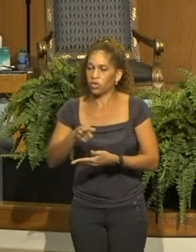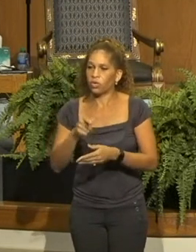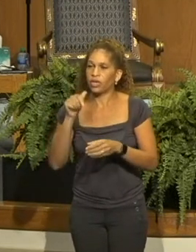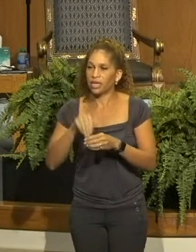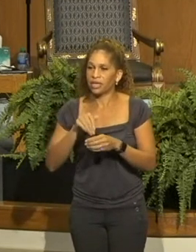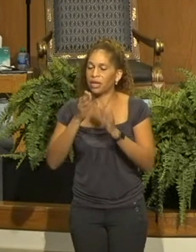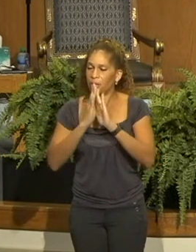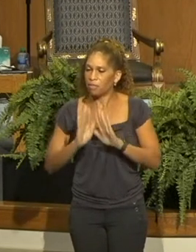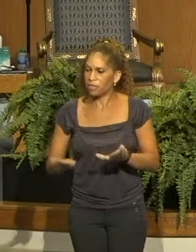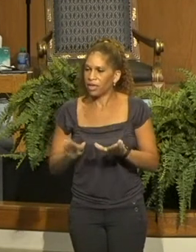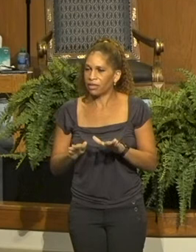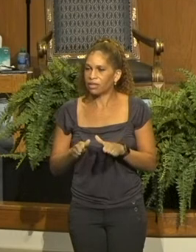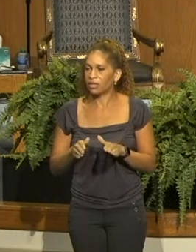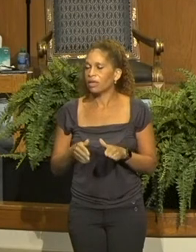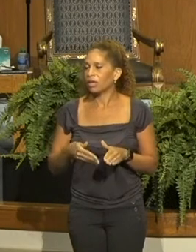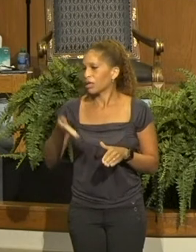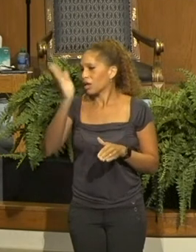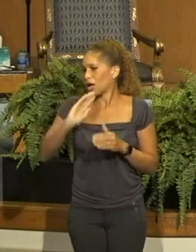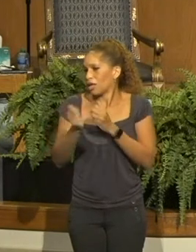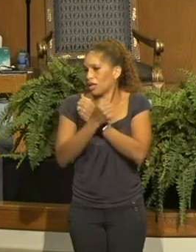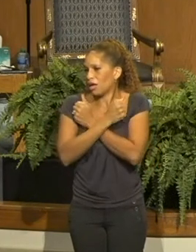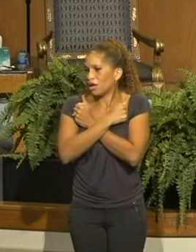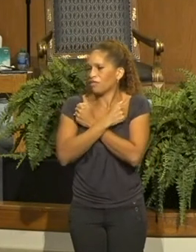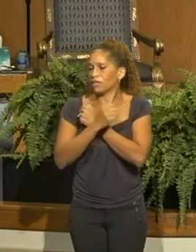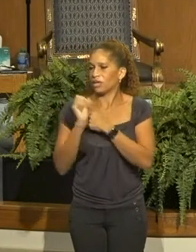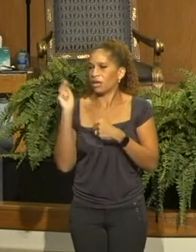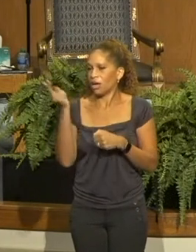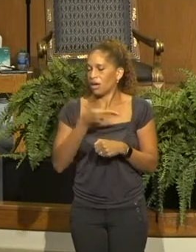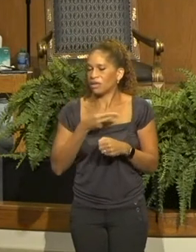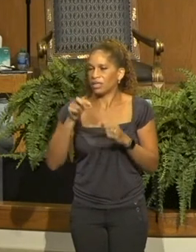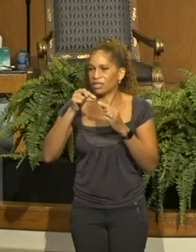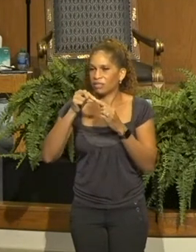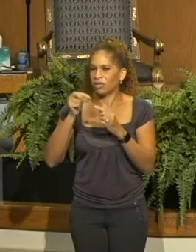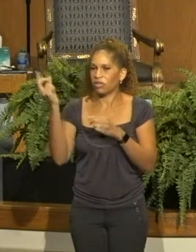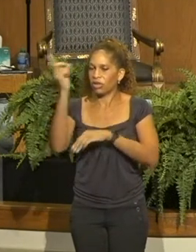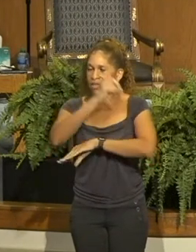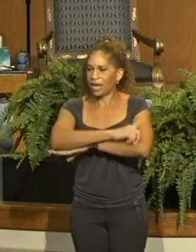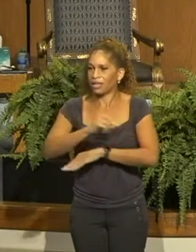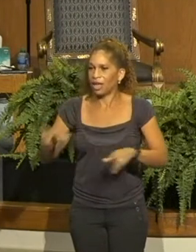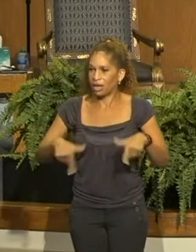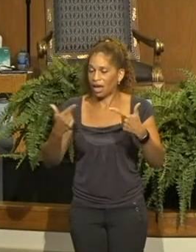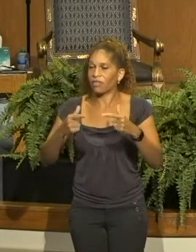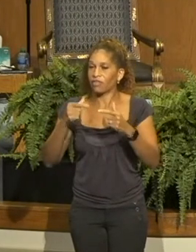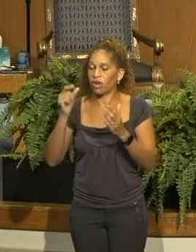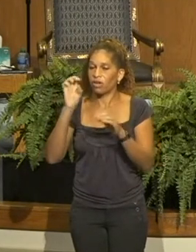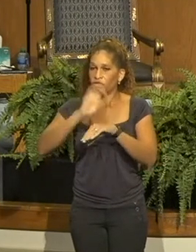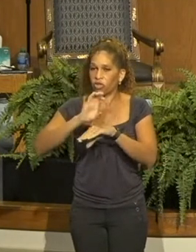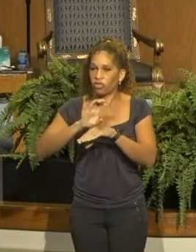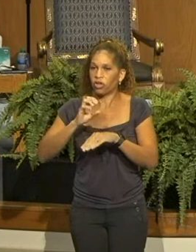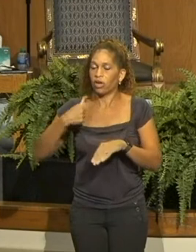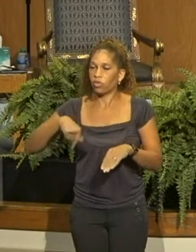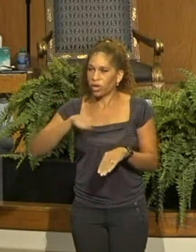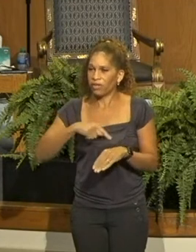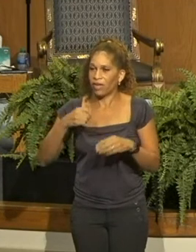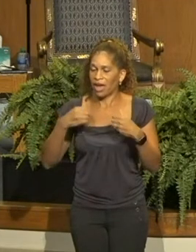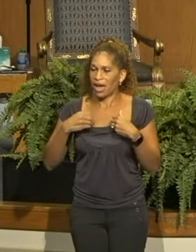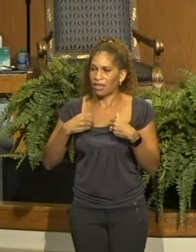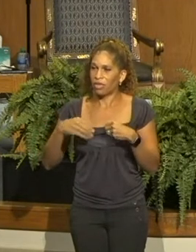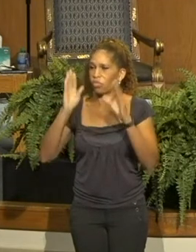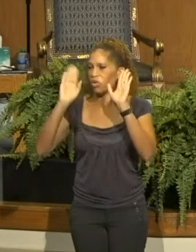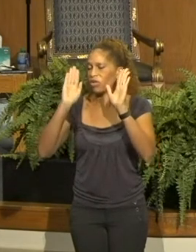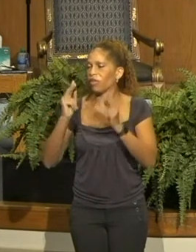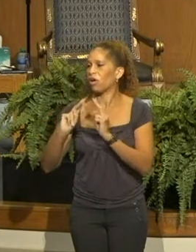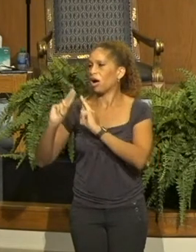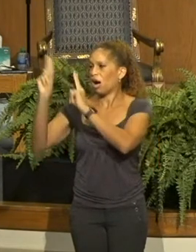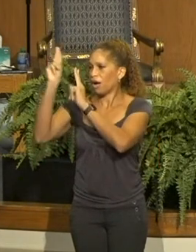us unconditionally. It is a very special day in the life of our church as we have the great honor and privilege of welcoming one